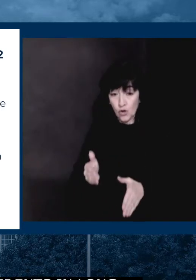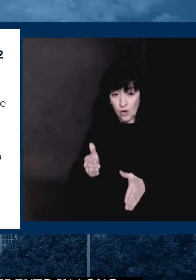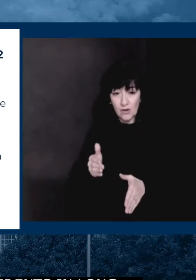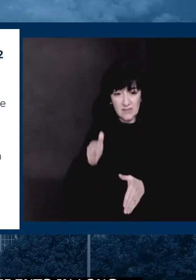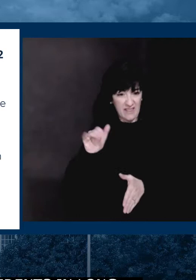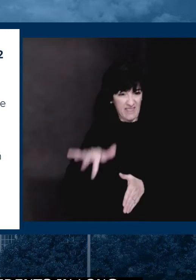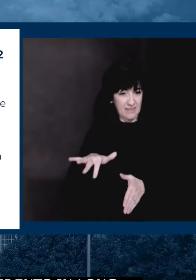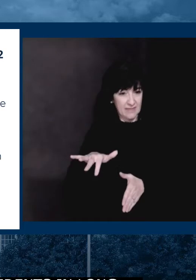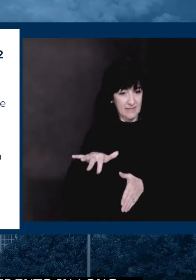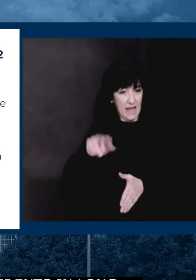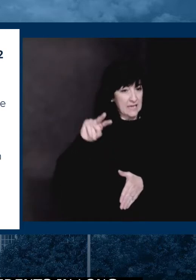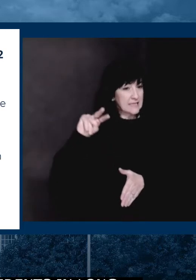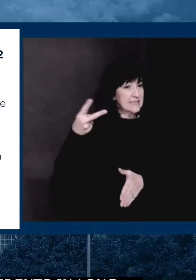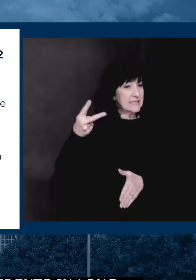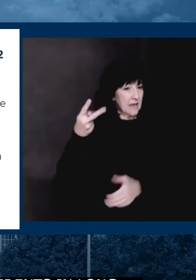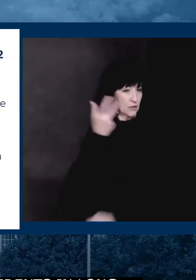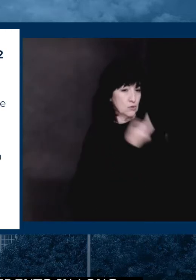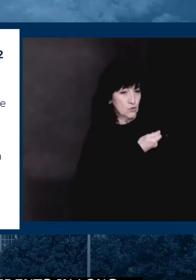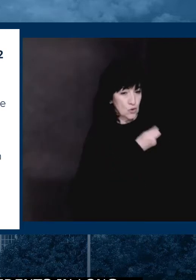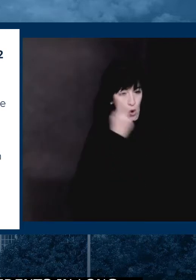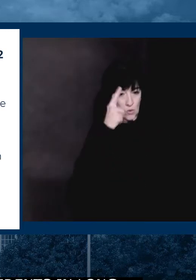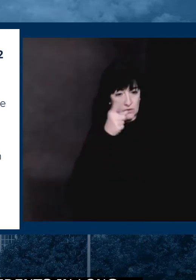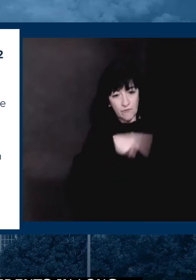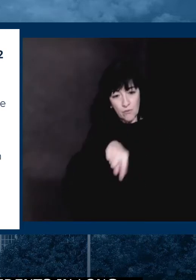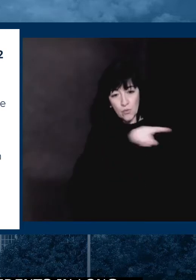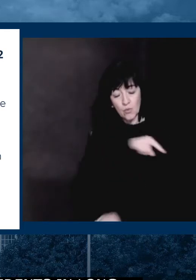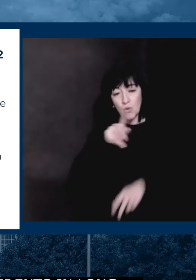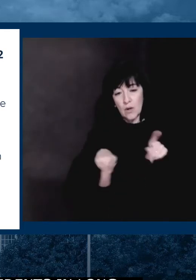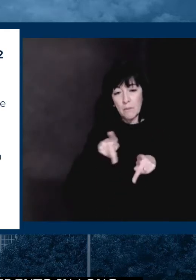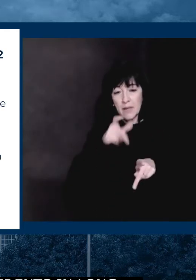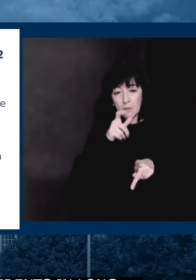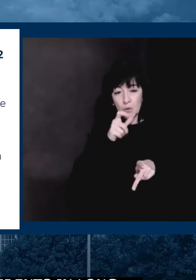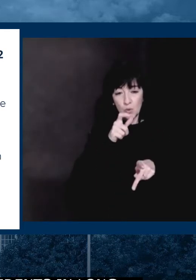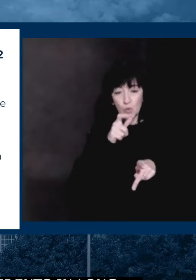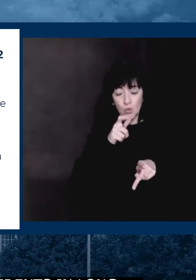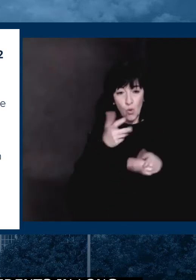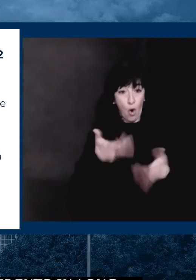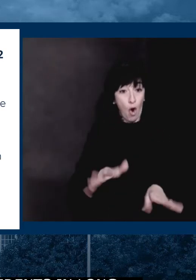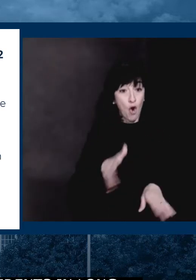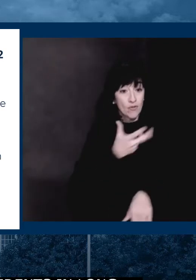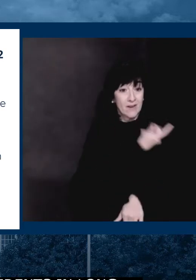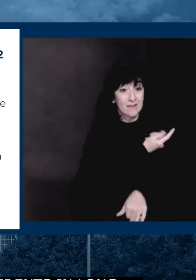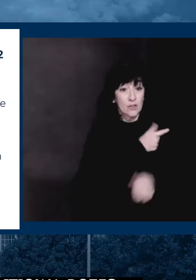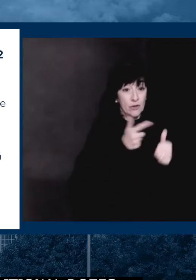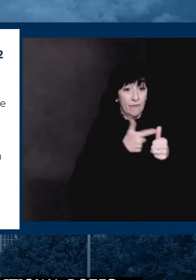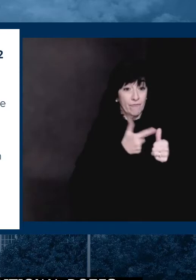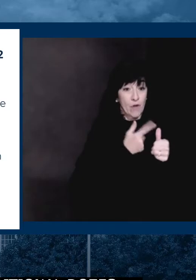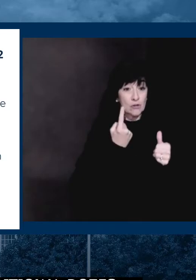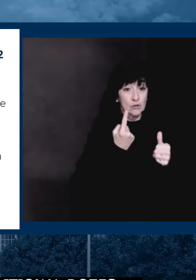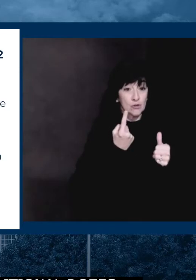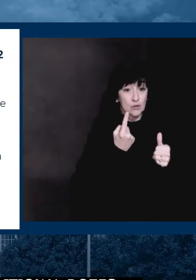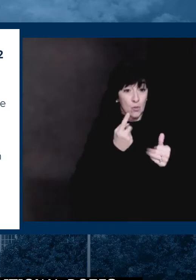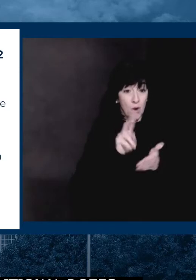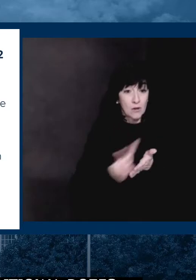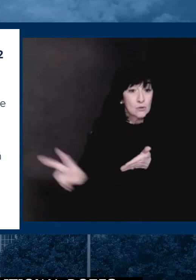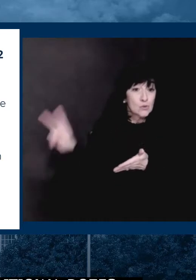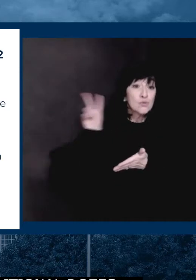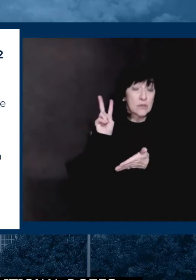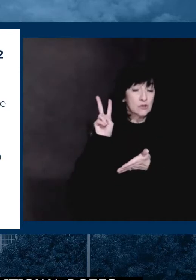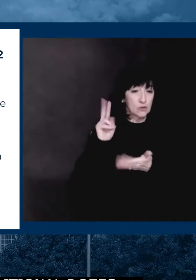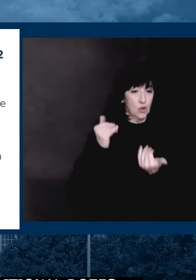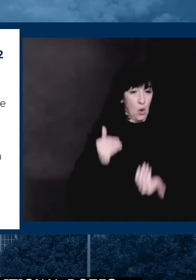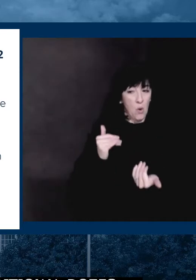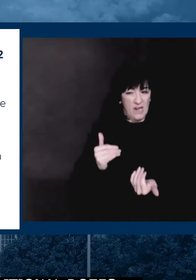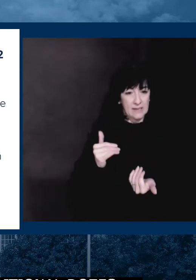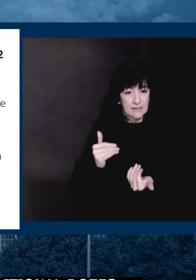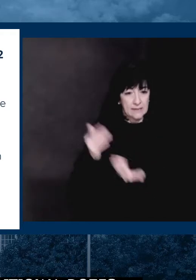So it will be the second dose for those vaccines that arrived over 2 weeks ago. So that's